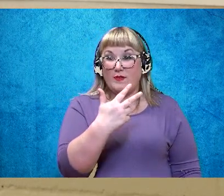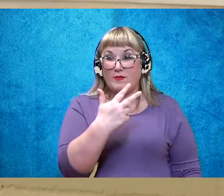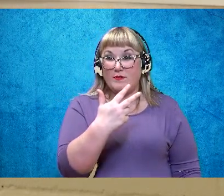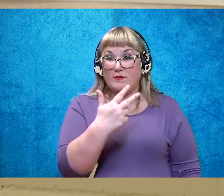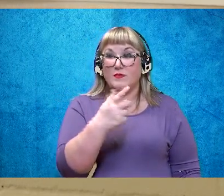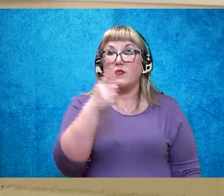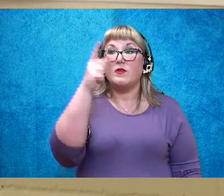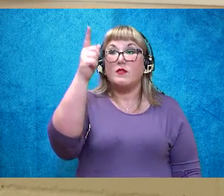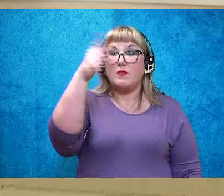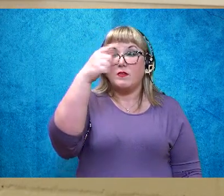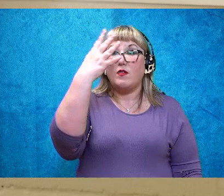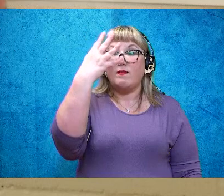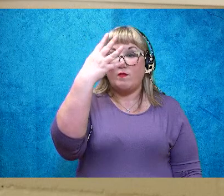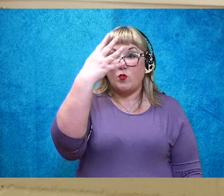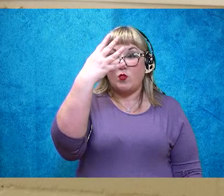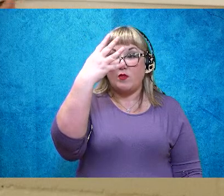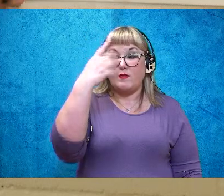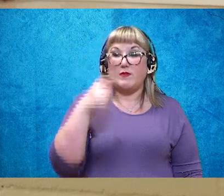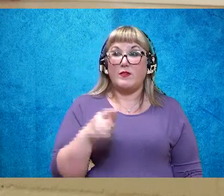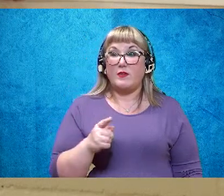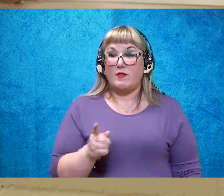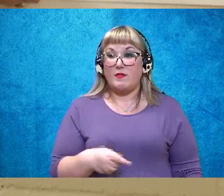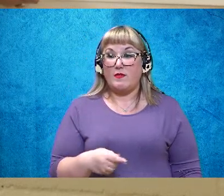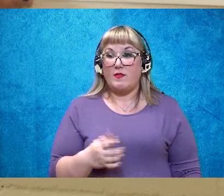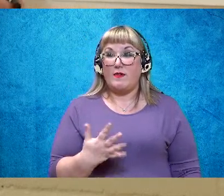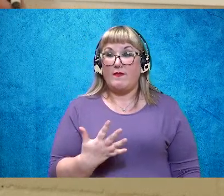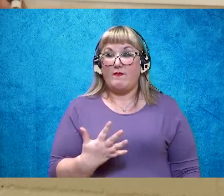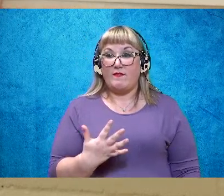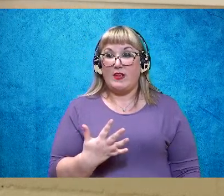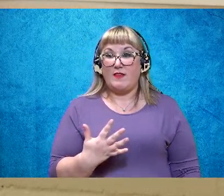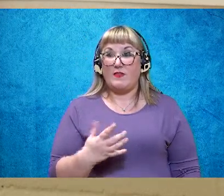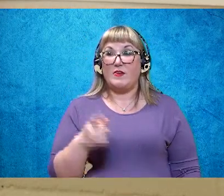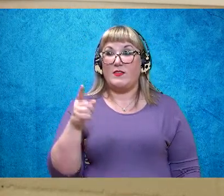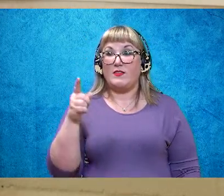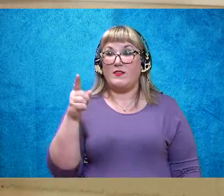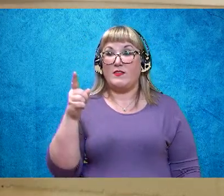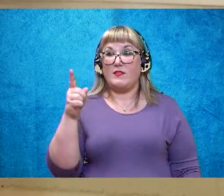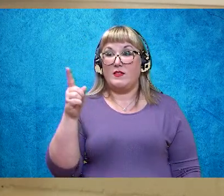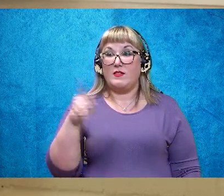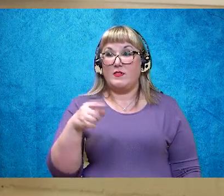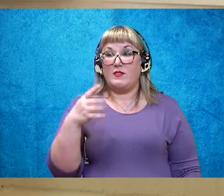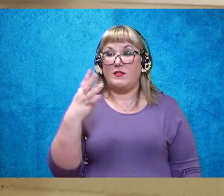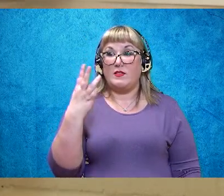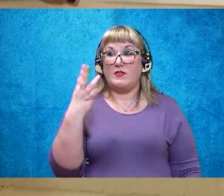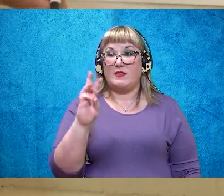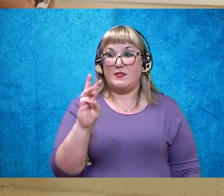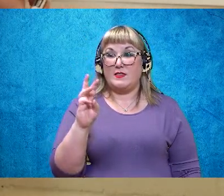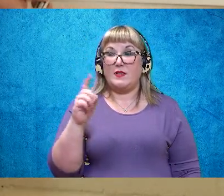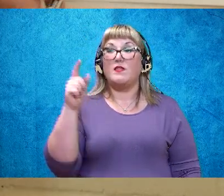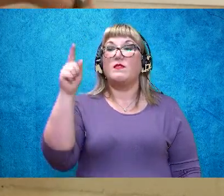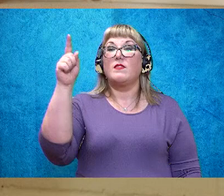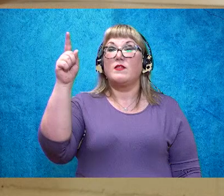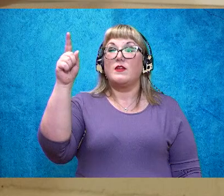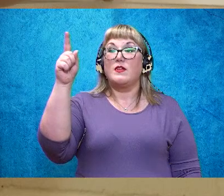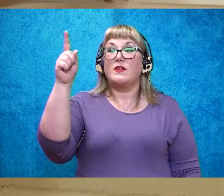3, 4, 5, 6,